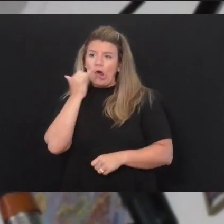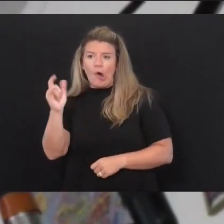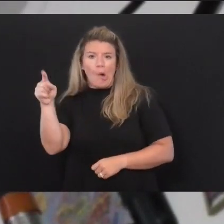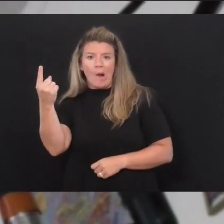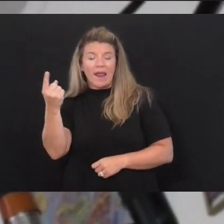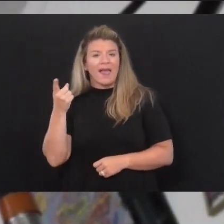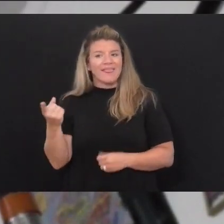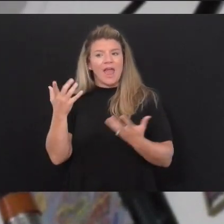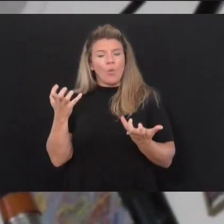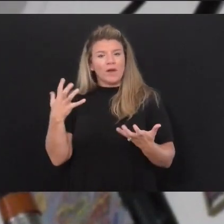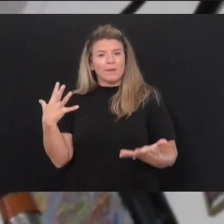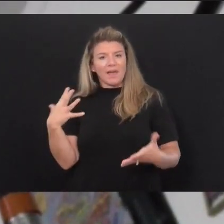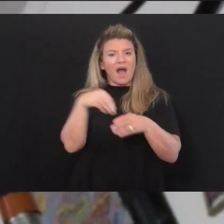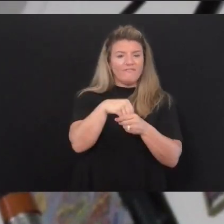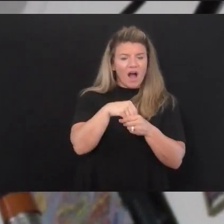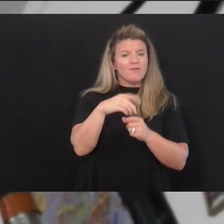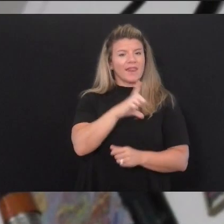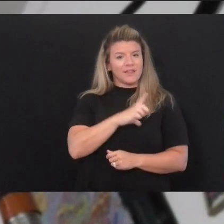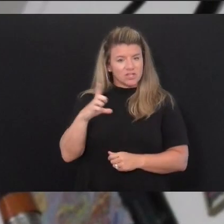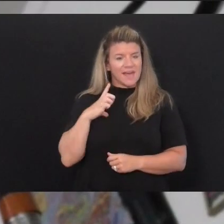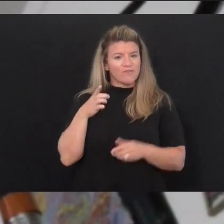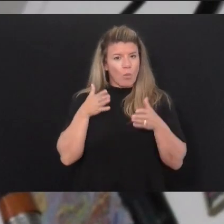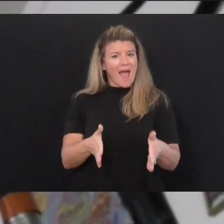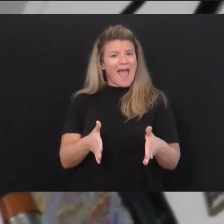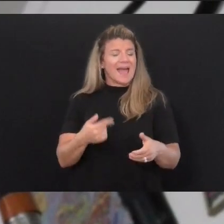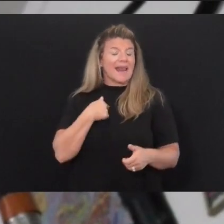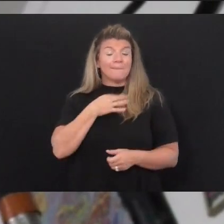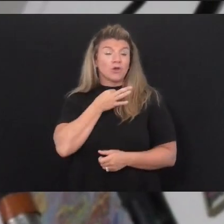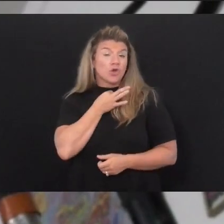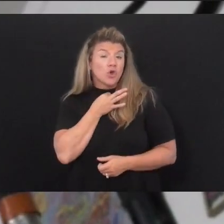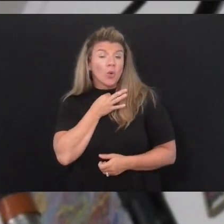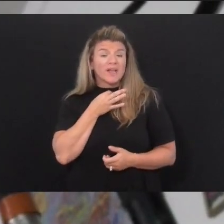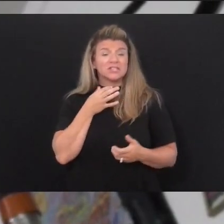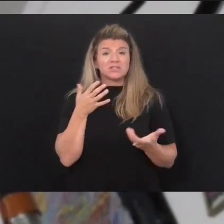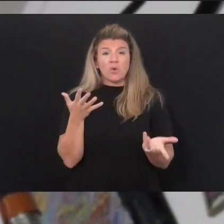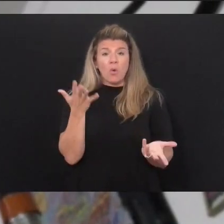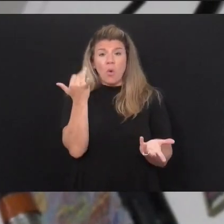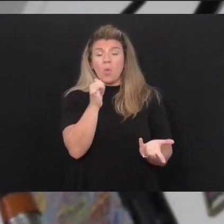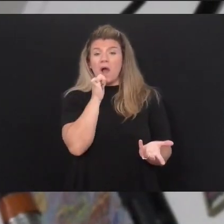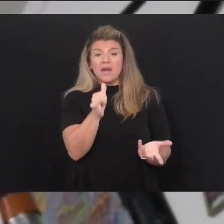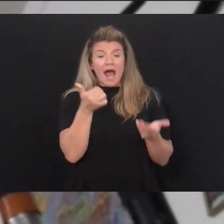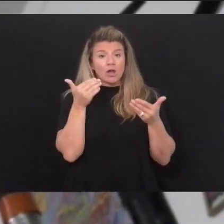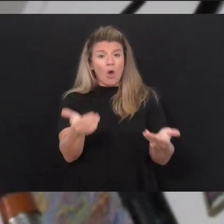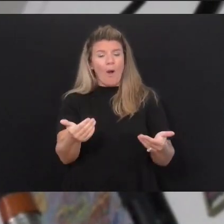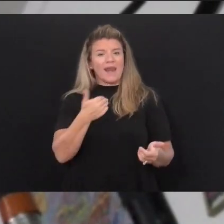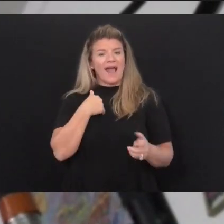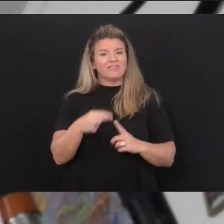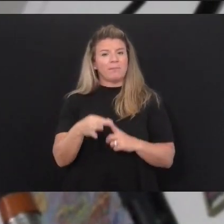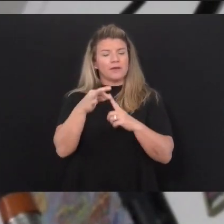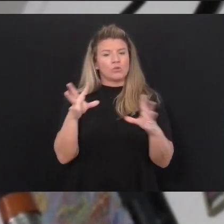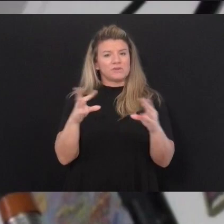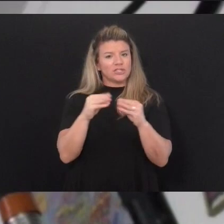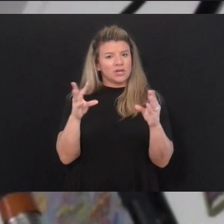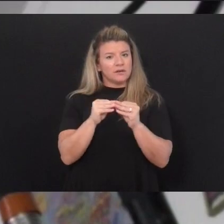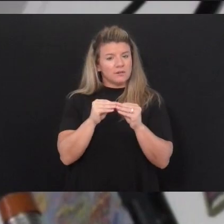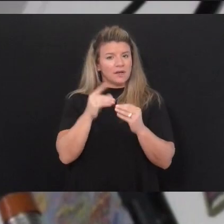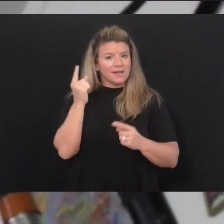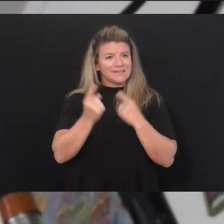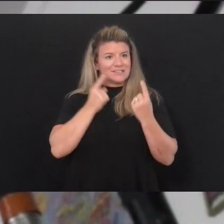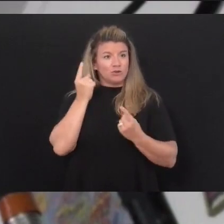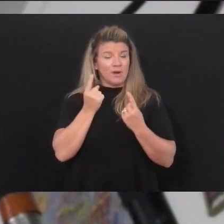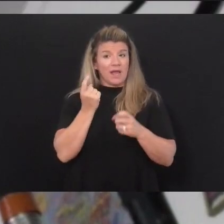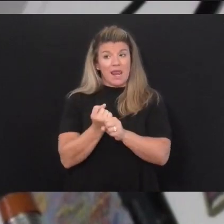critical time for our future and for the future of the health of this state. So thank you. All right, thank you,